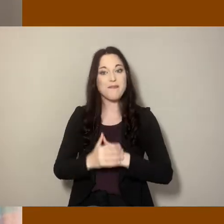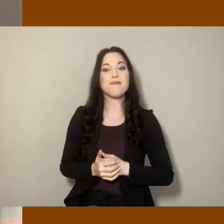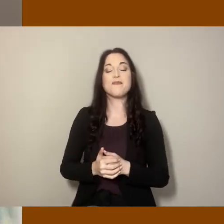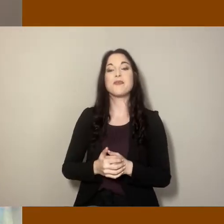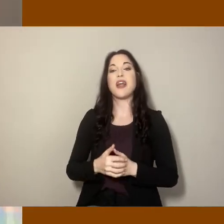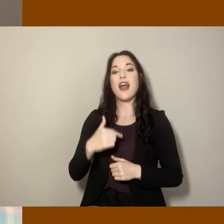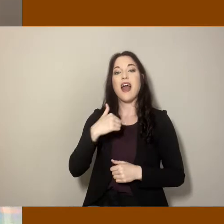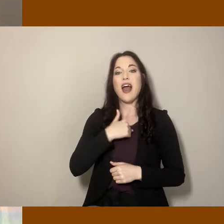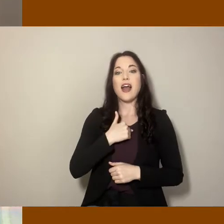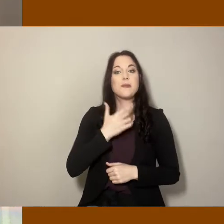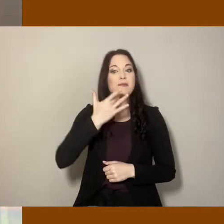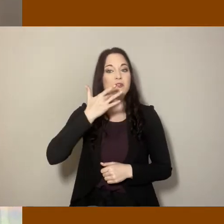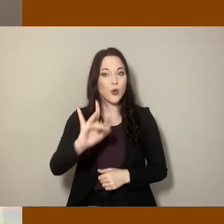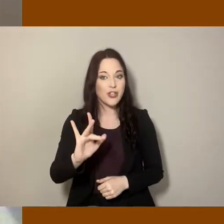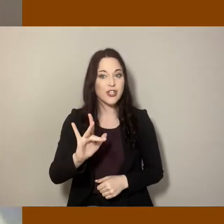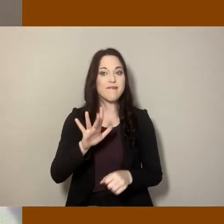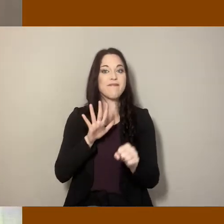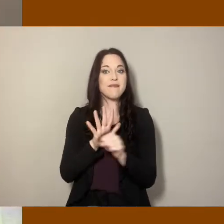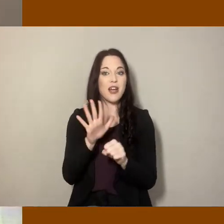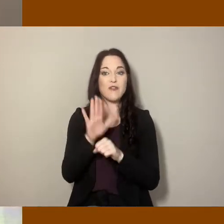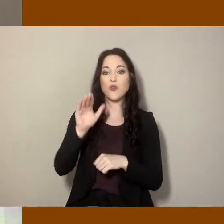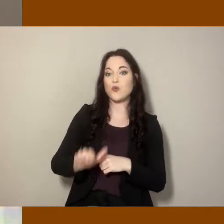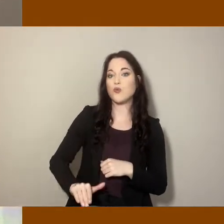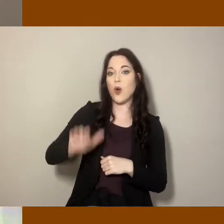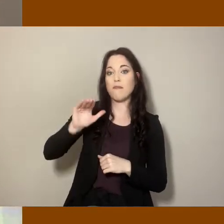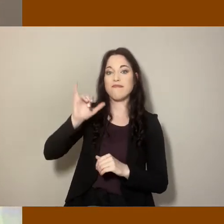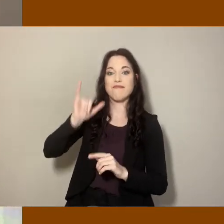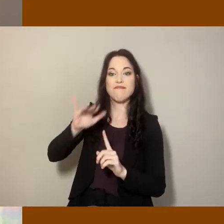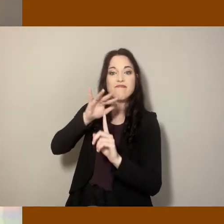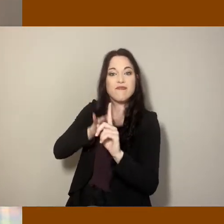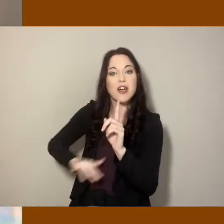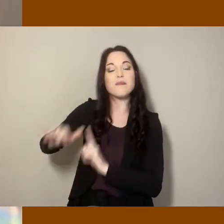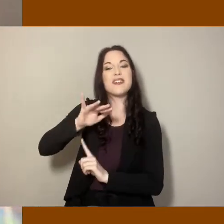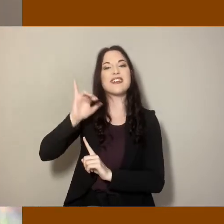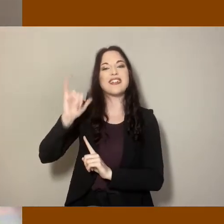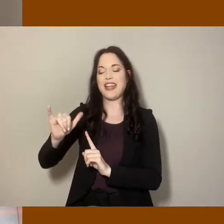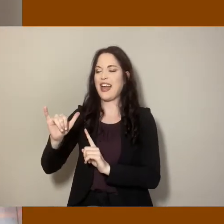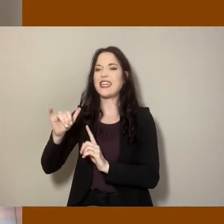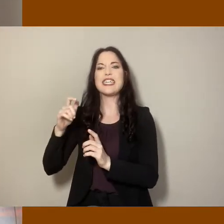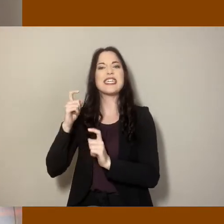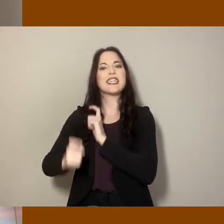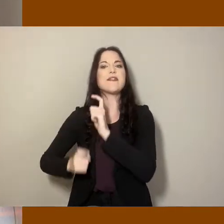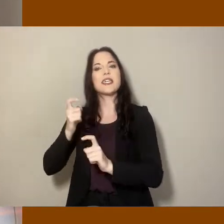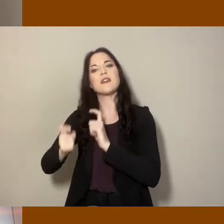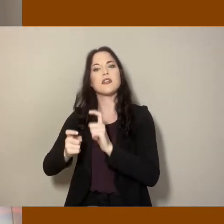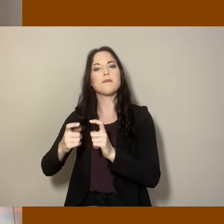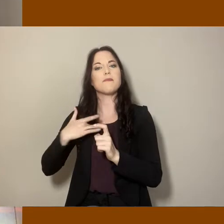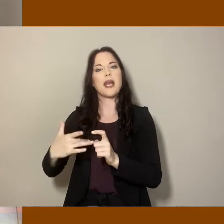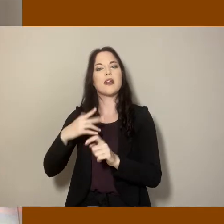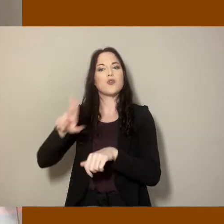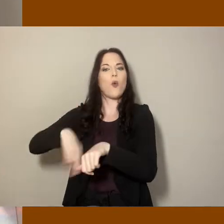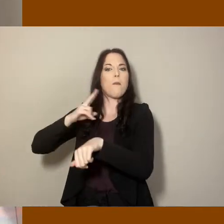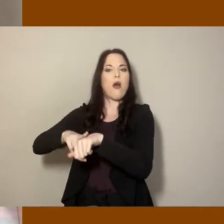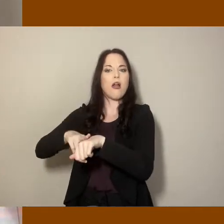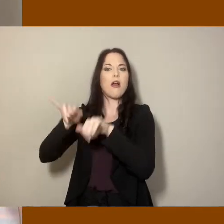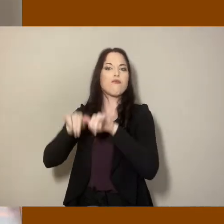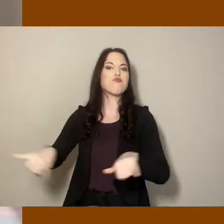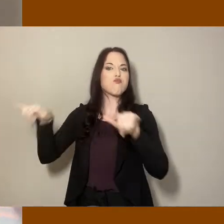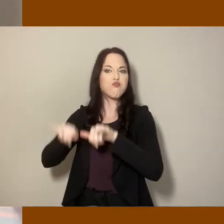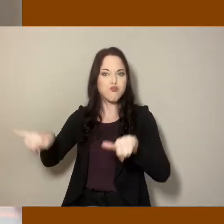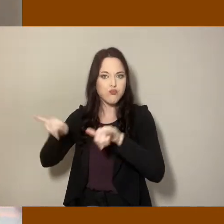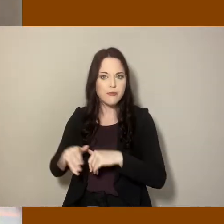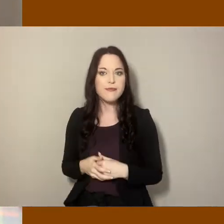was fortunate enough to grow up in an environment that giving was just something that you did.